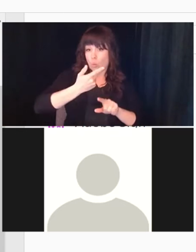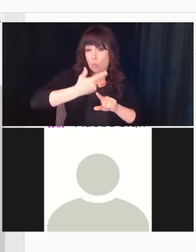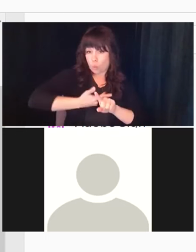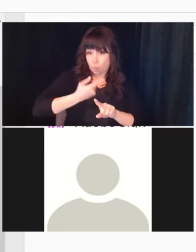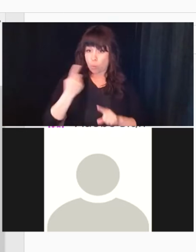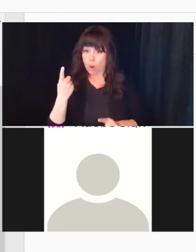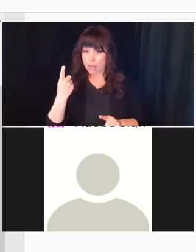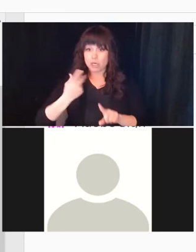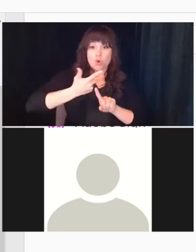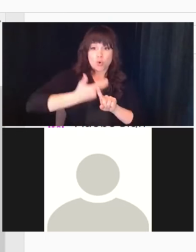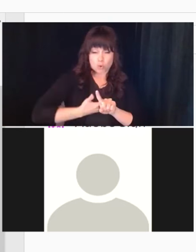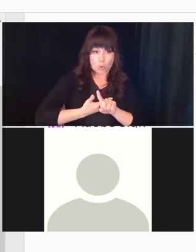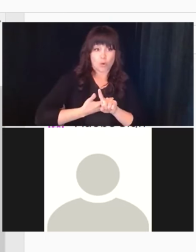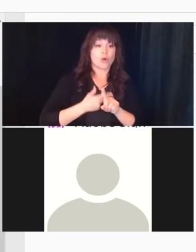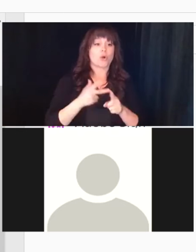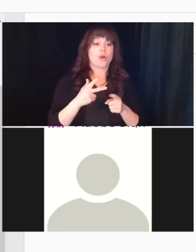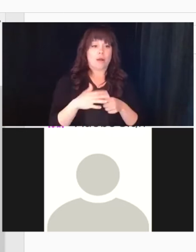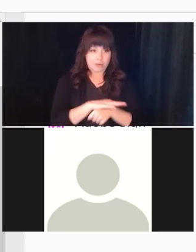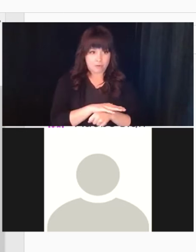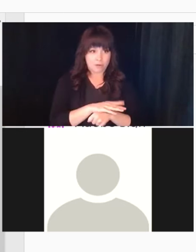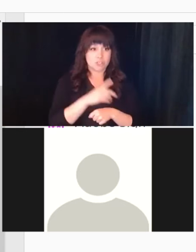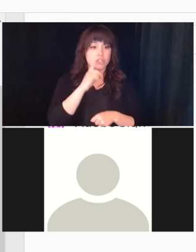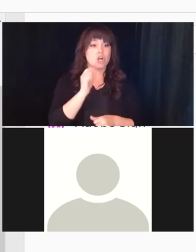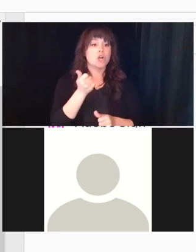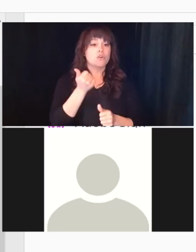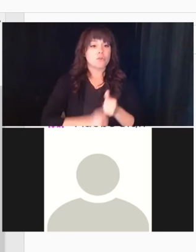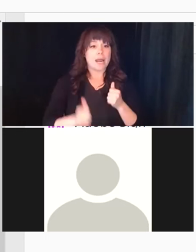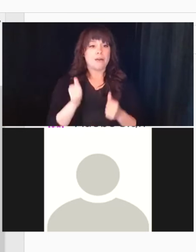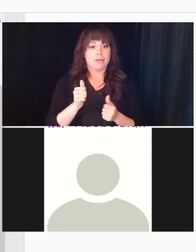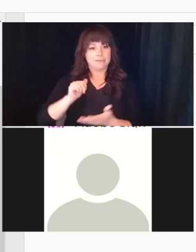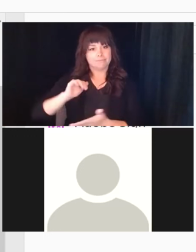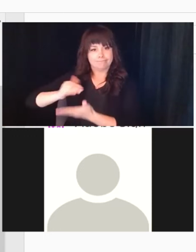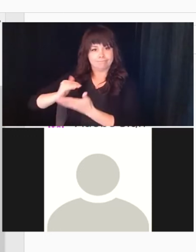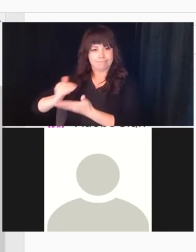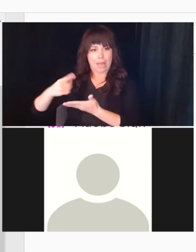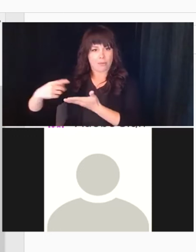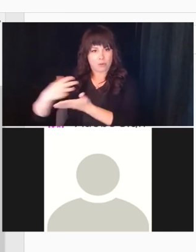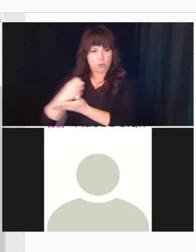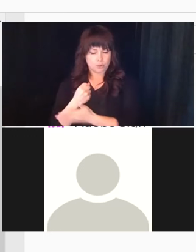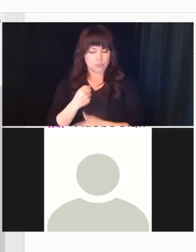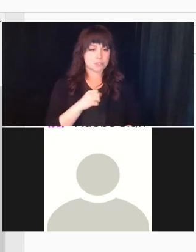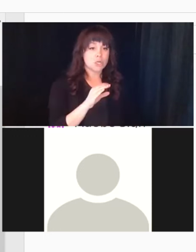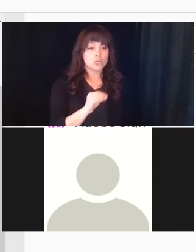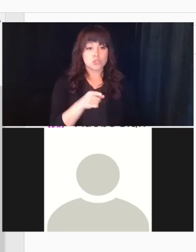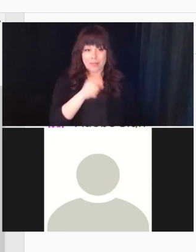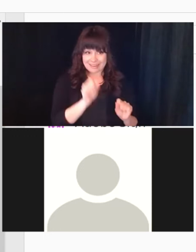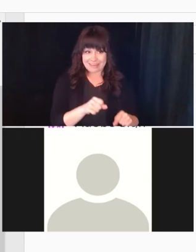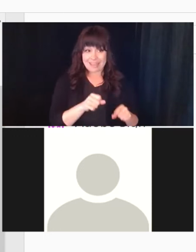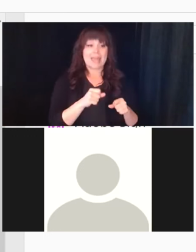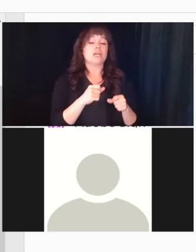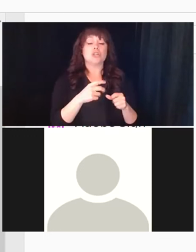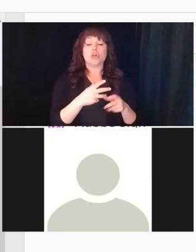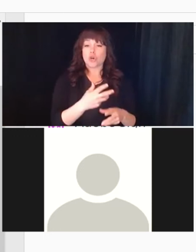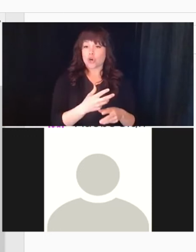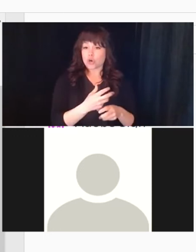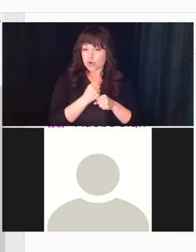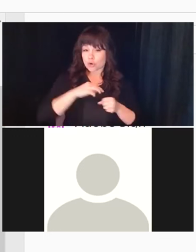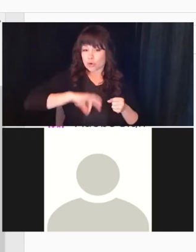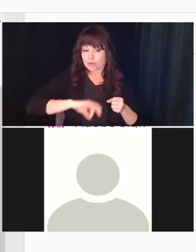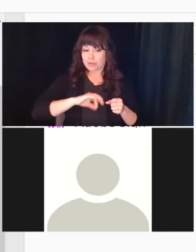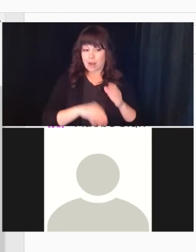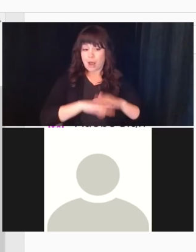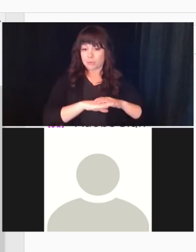$1,510 of gross earnings they earn. So a client can earn up to four quarters of coverage per year. And